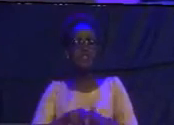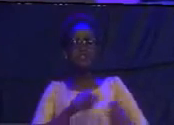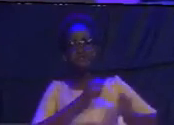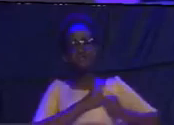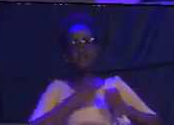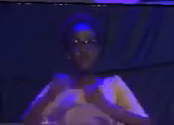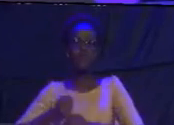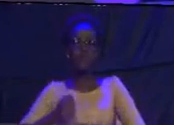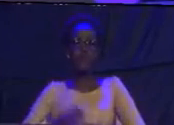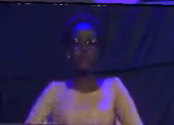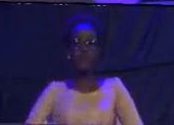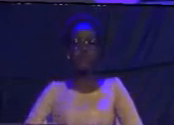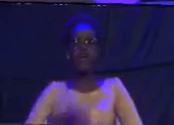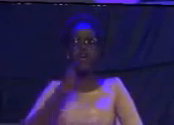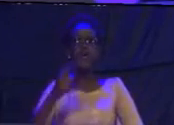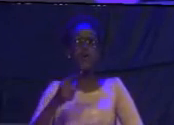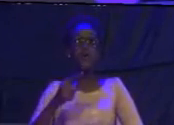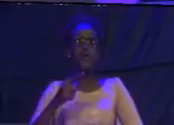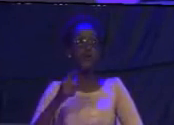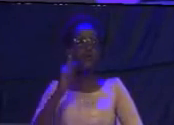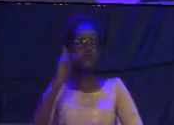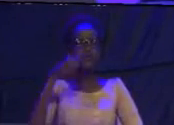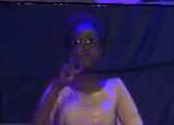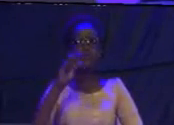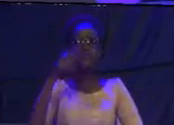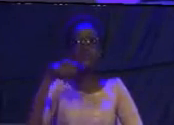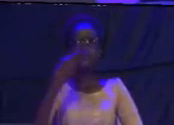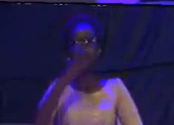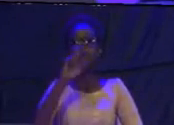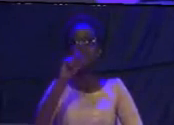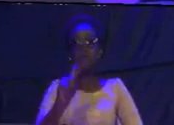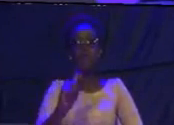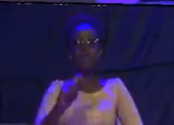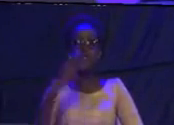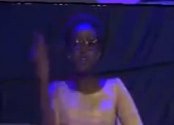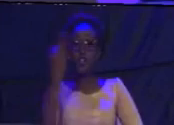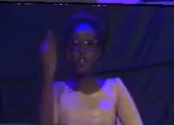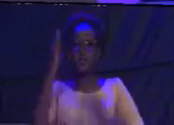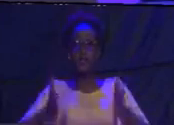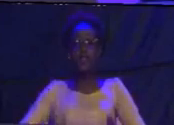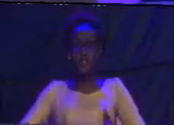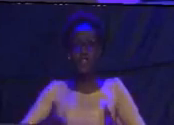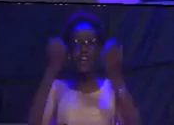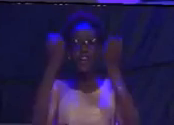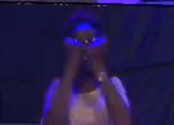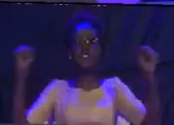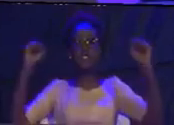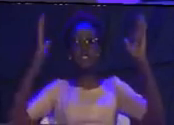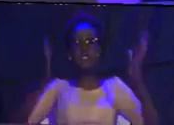He was a soldier. He was a prophet. He was a preacher.